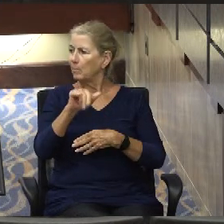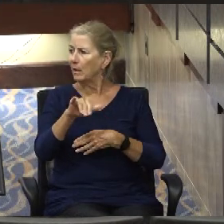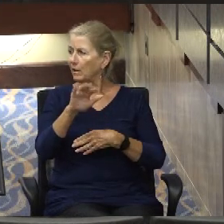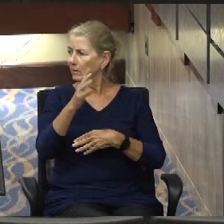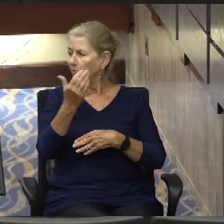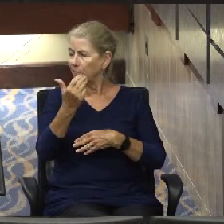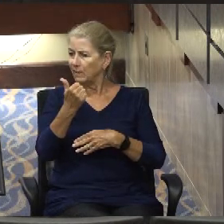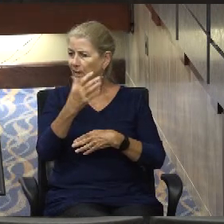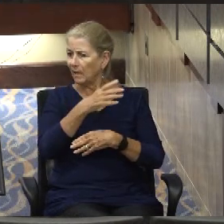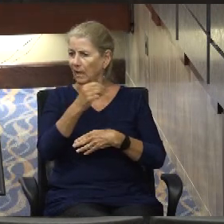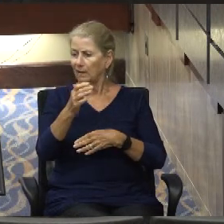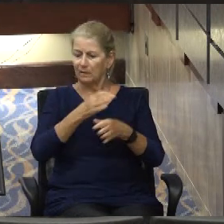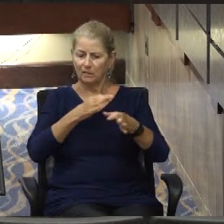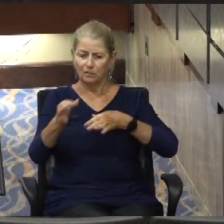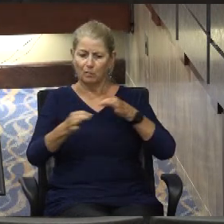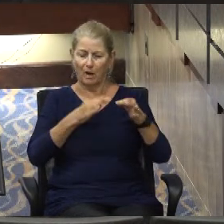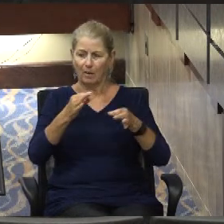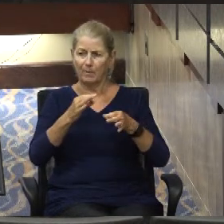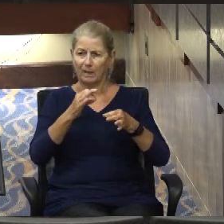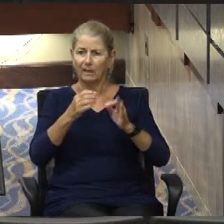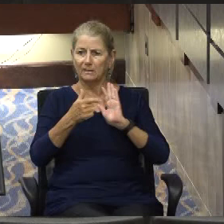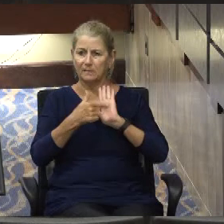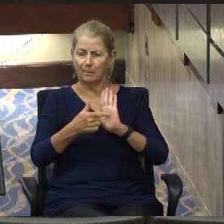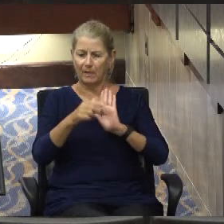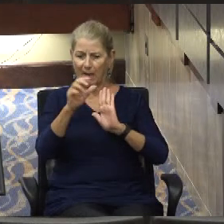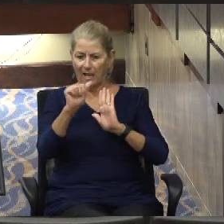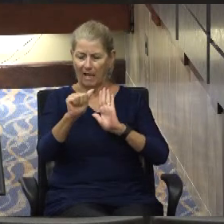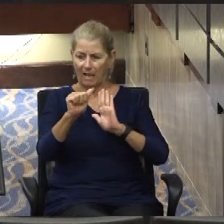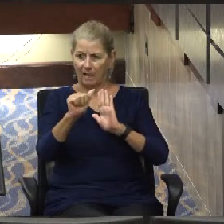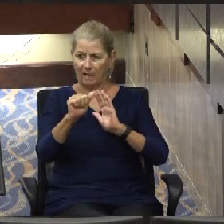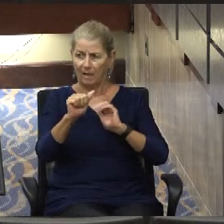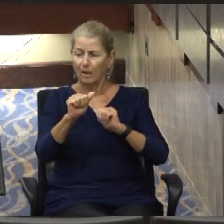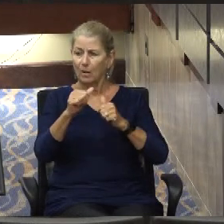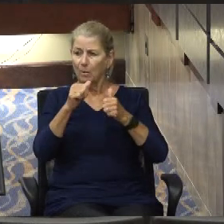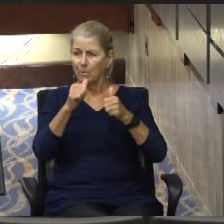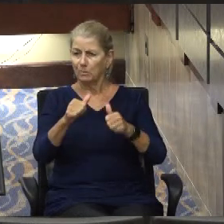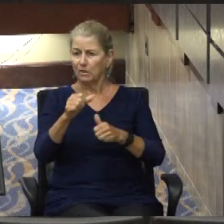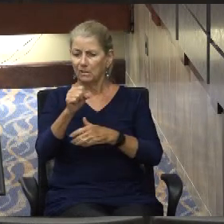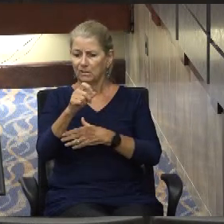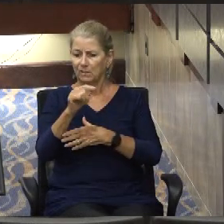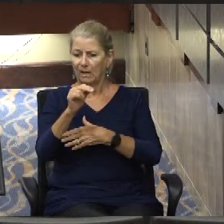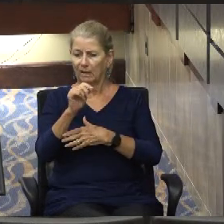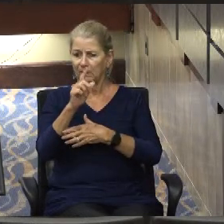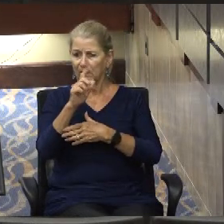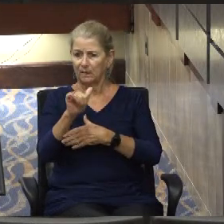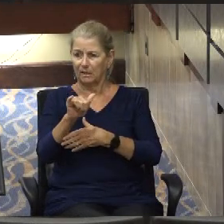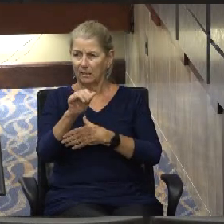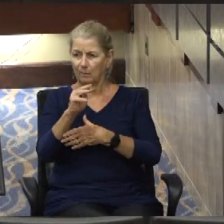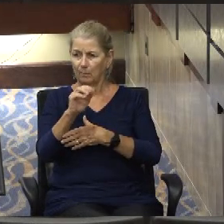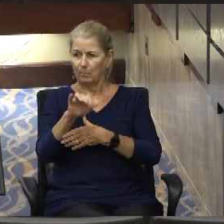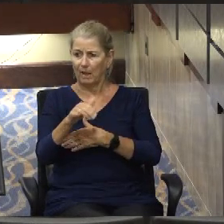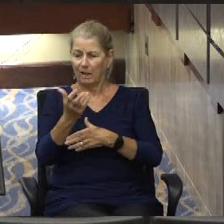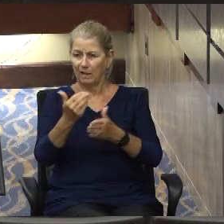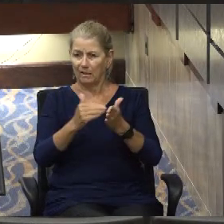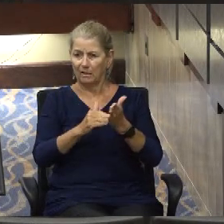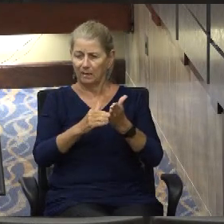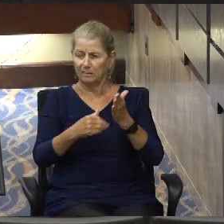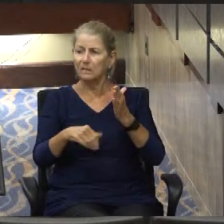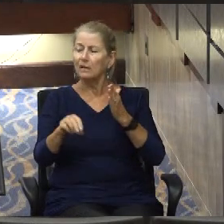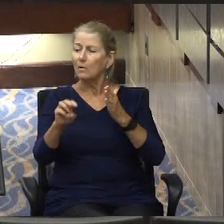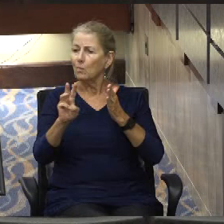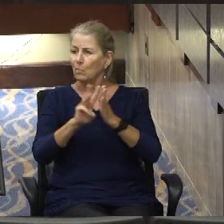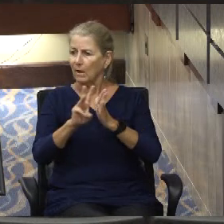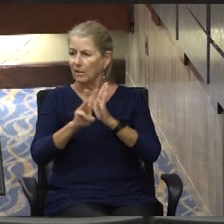fully described in Exhibit A in this posting. B, Stanley Mason versus City of Waco, Texas, and Ryan Holt,